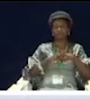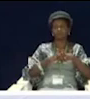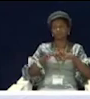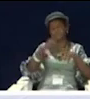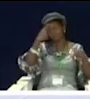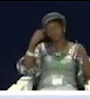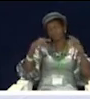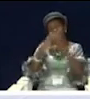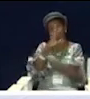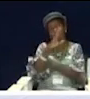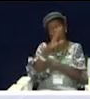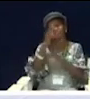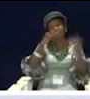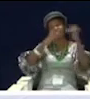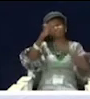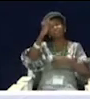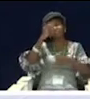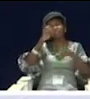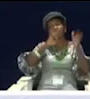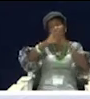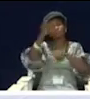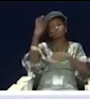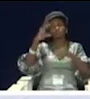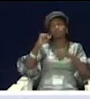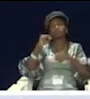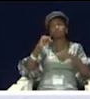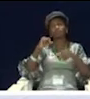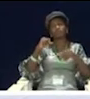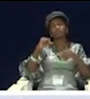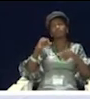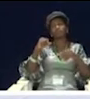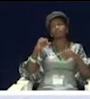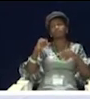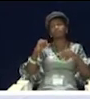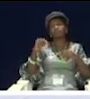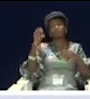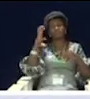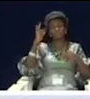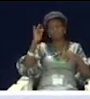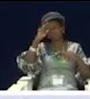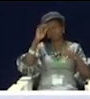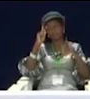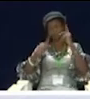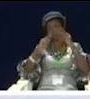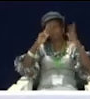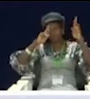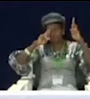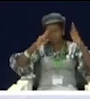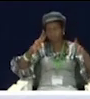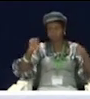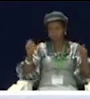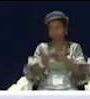Because Elijah was a hairy man, people respected him as a prophet.